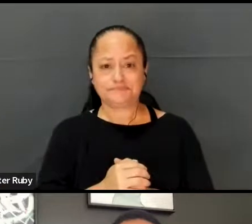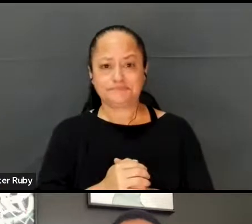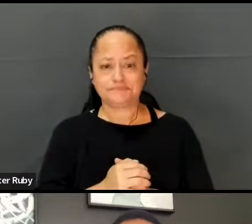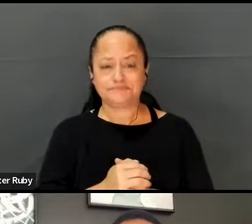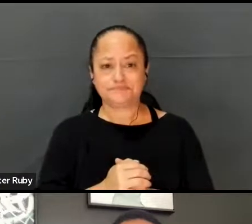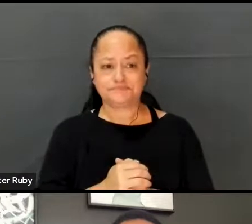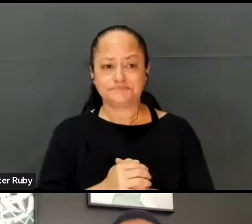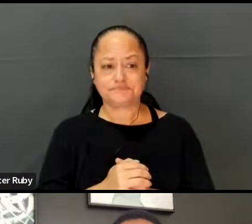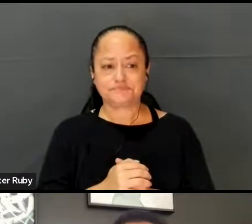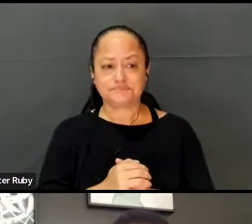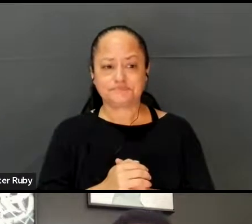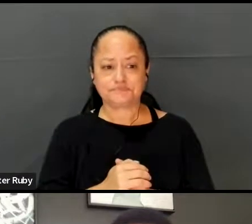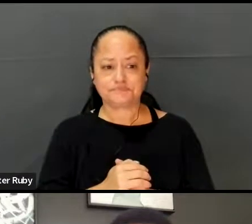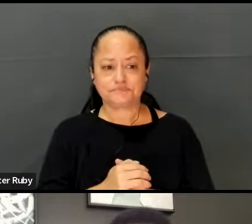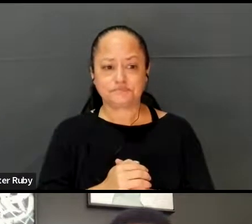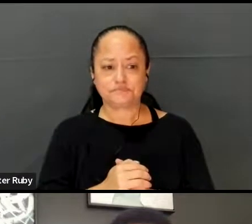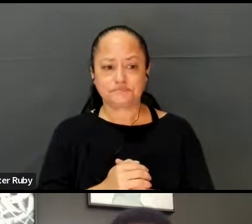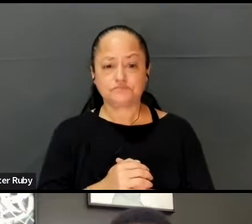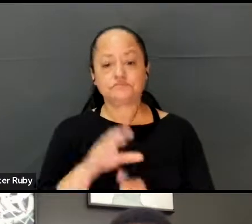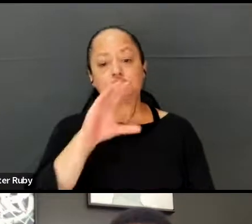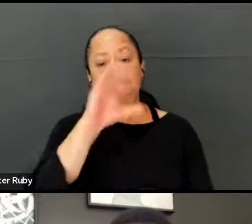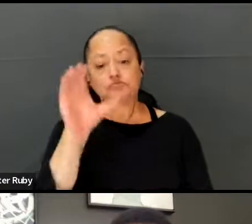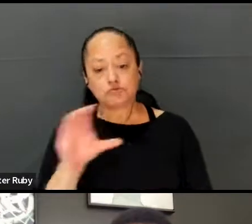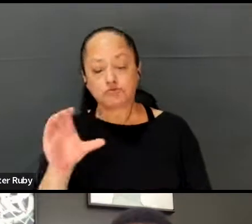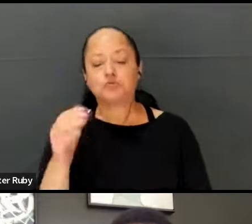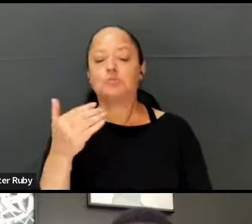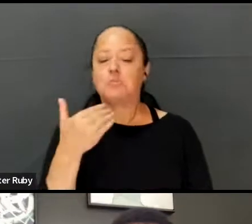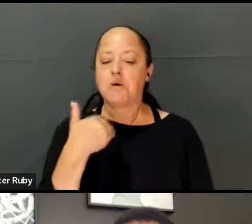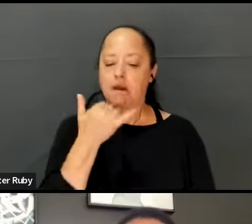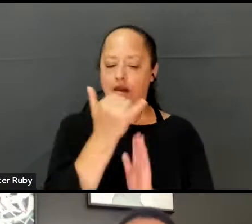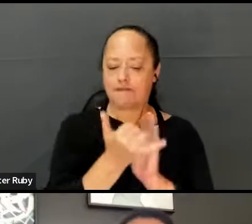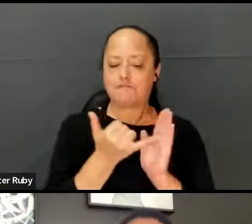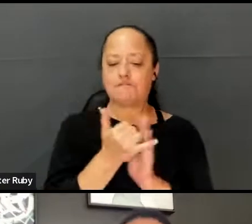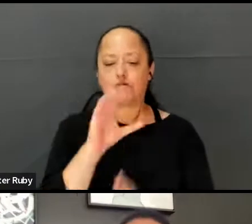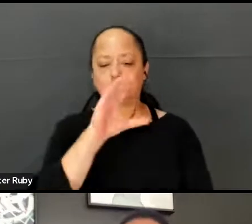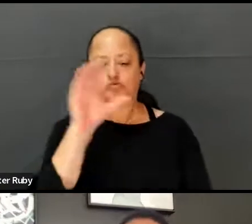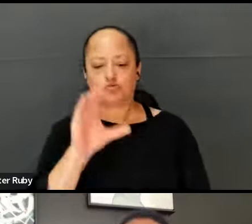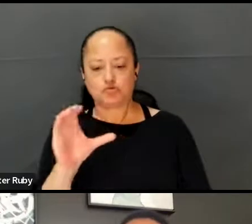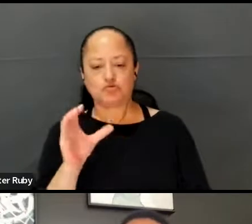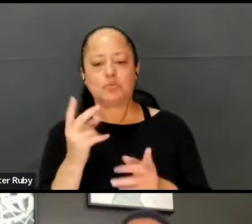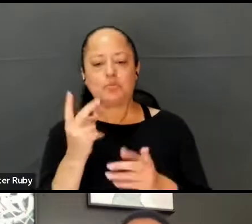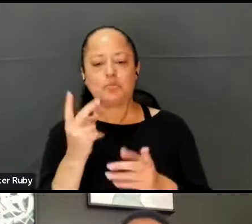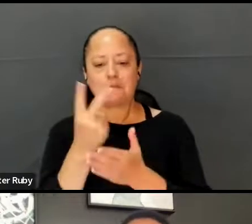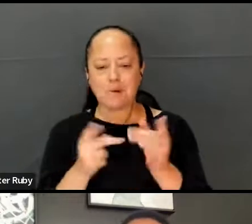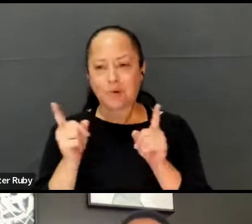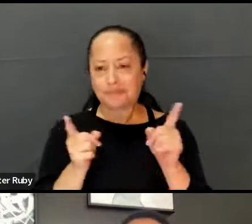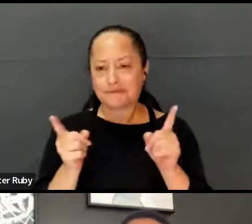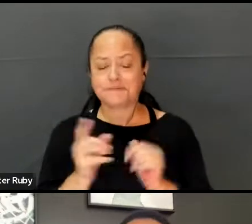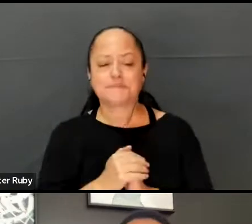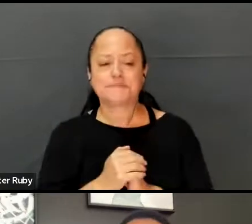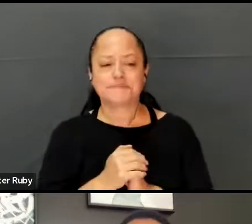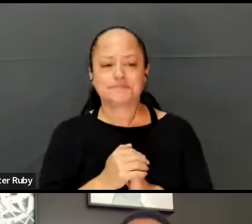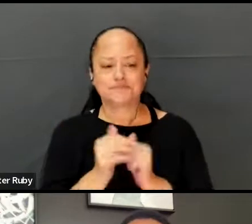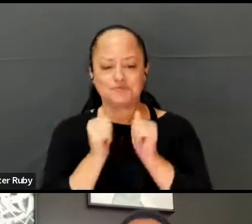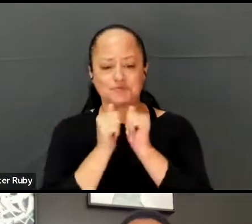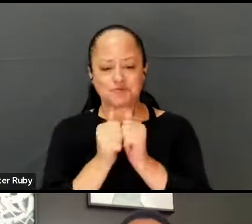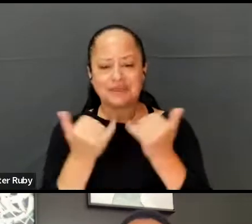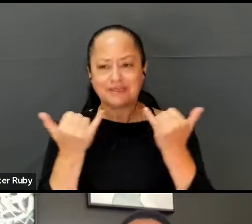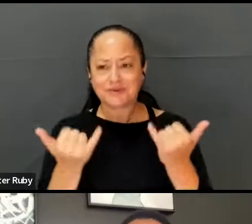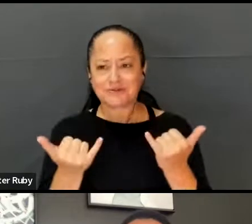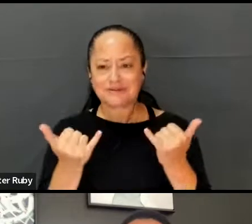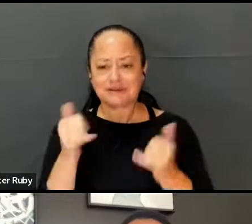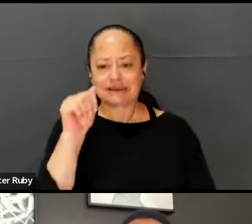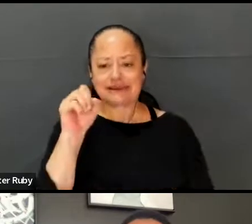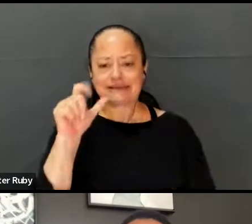through Zoom as well, so we have YouTube and Zoom both. going together today. Our